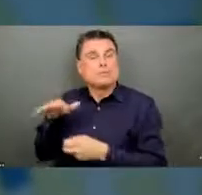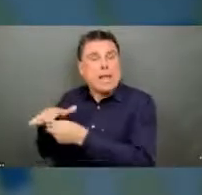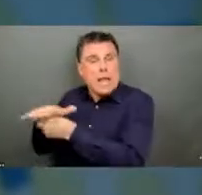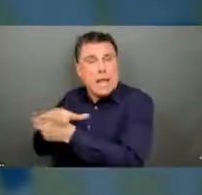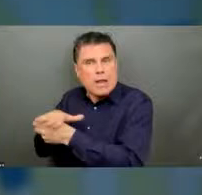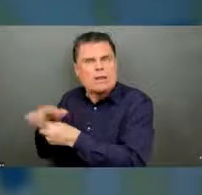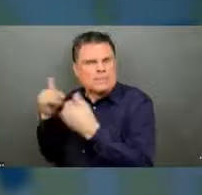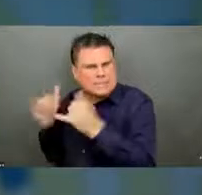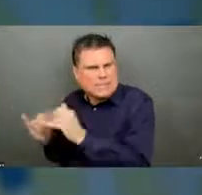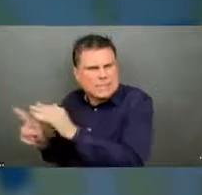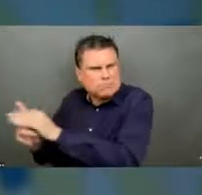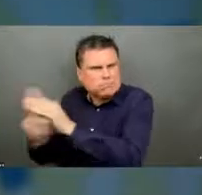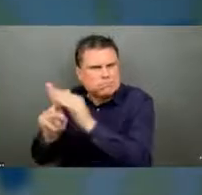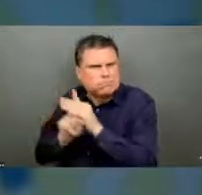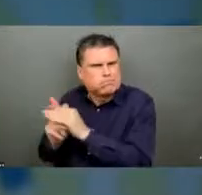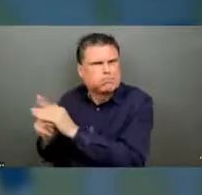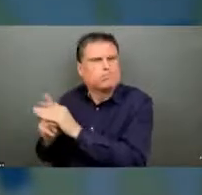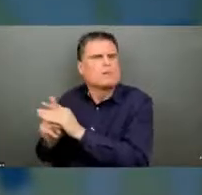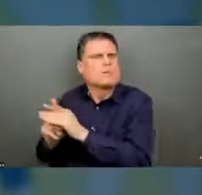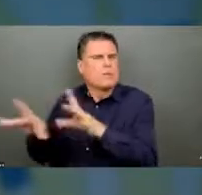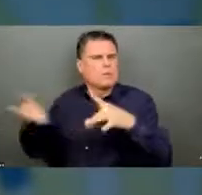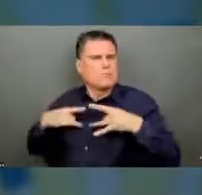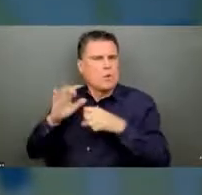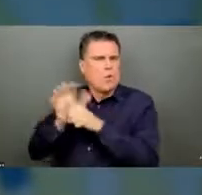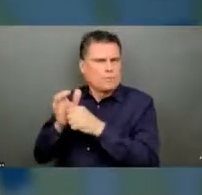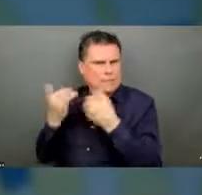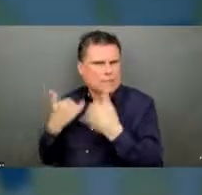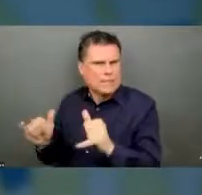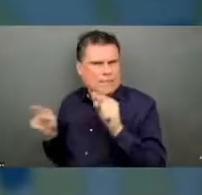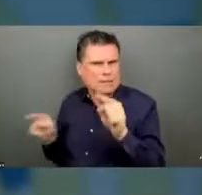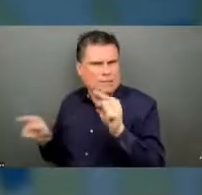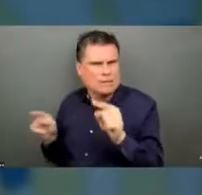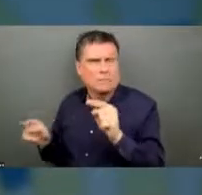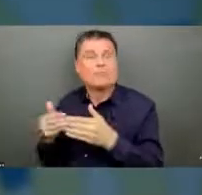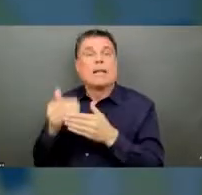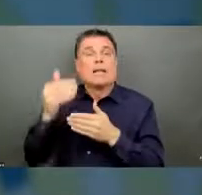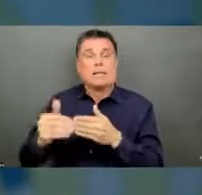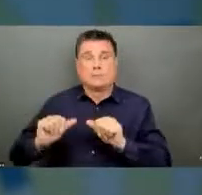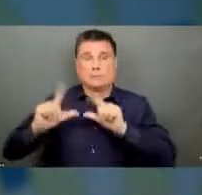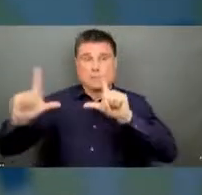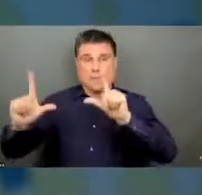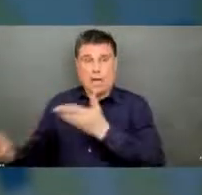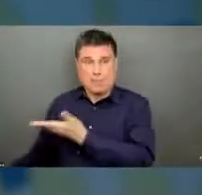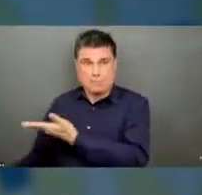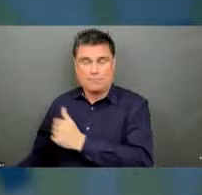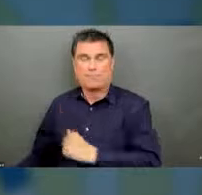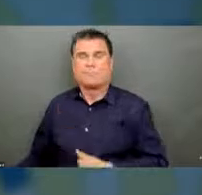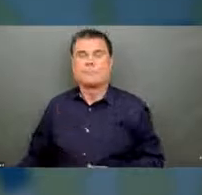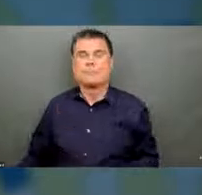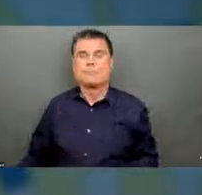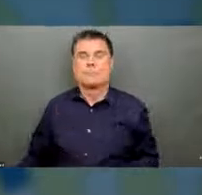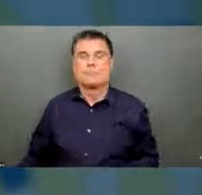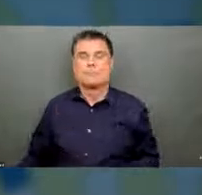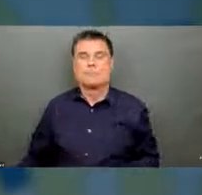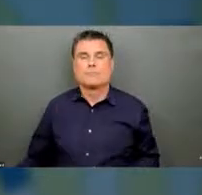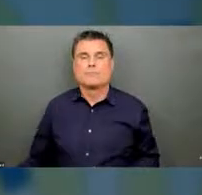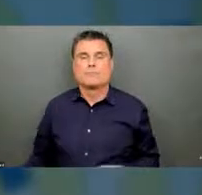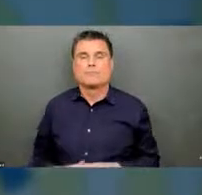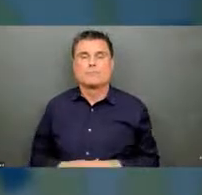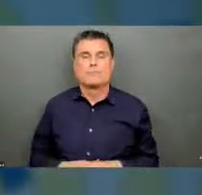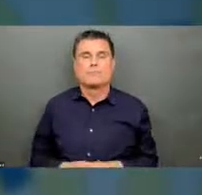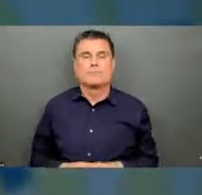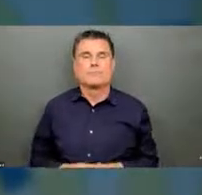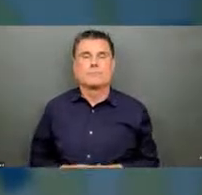This is a summary of our epidemiologic curves and our hospitalizations and deaths over the past